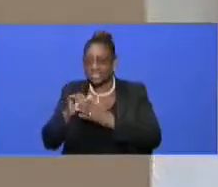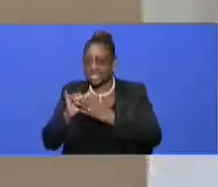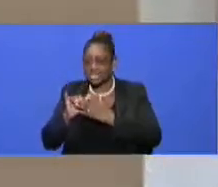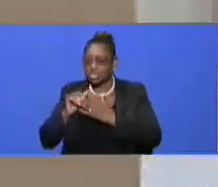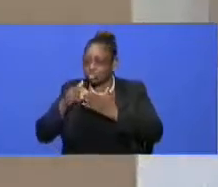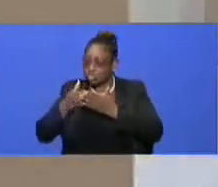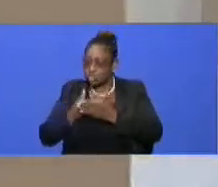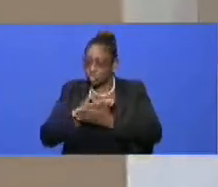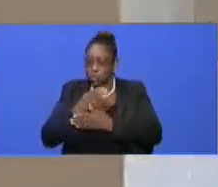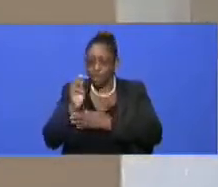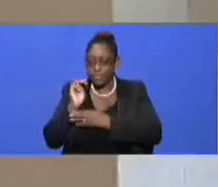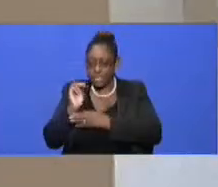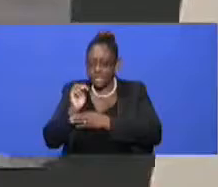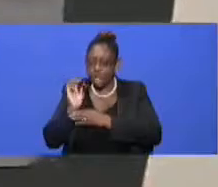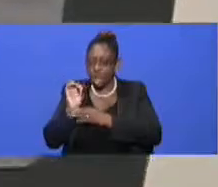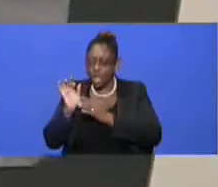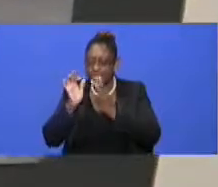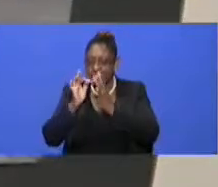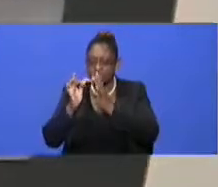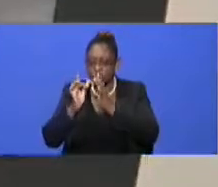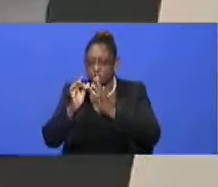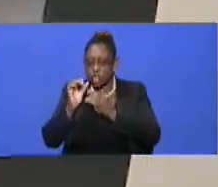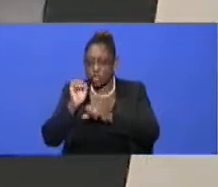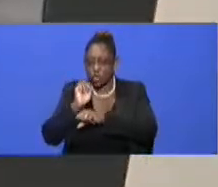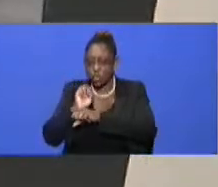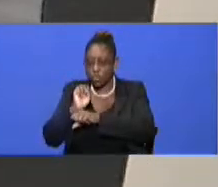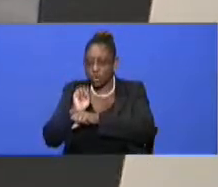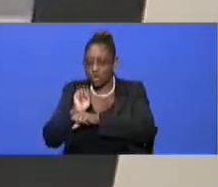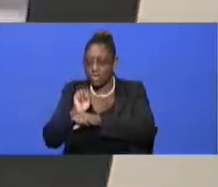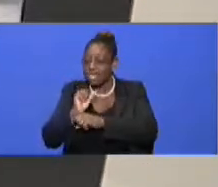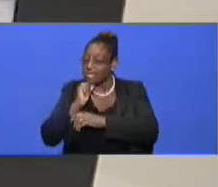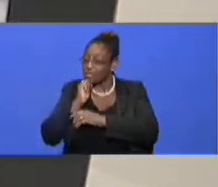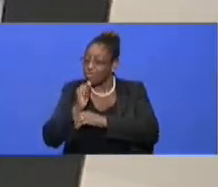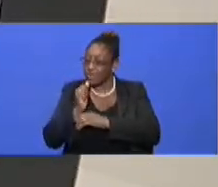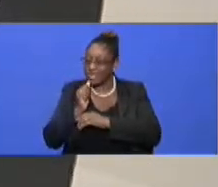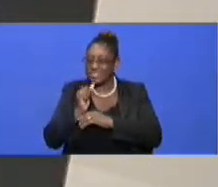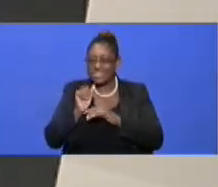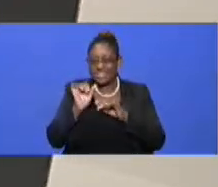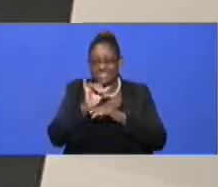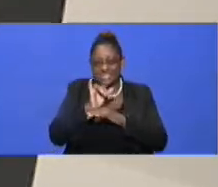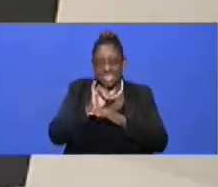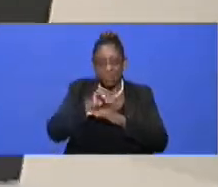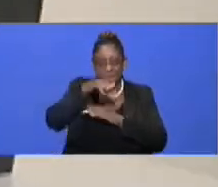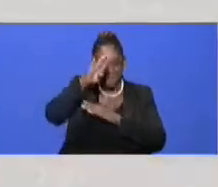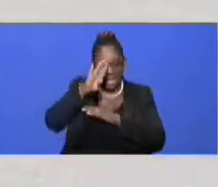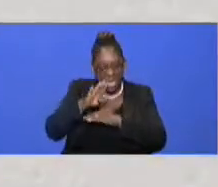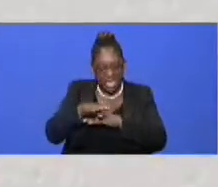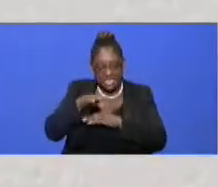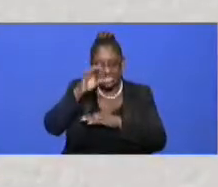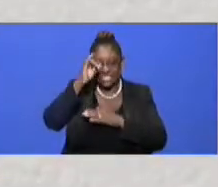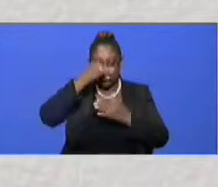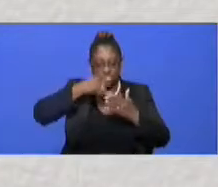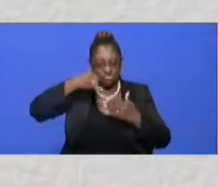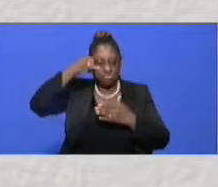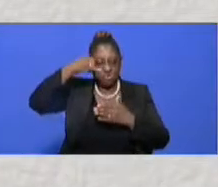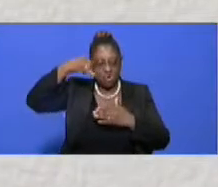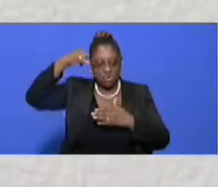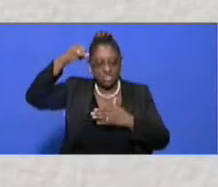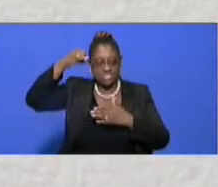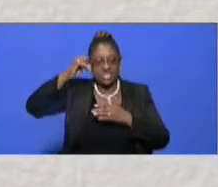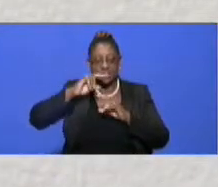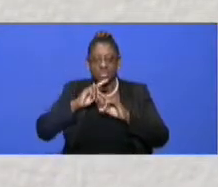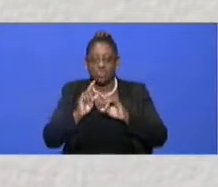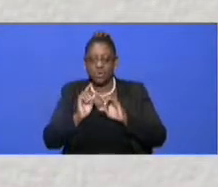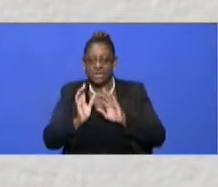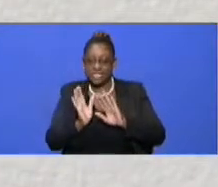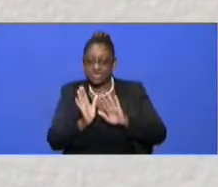media, very a lot of digital work. It's not your usual exhibition with paintings or drawings. In fact, it pushes the